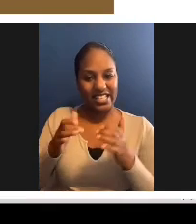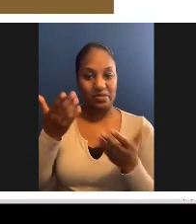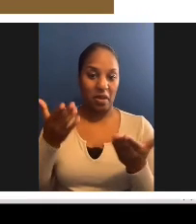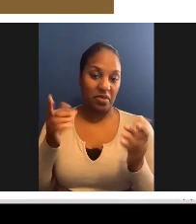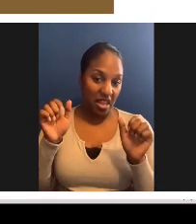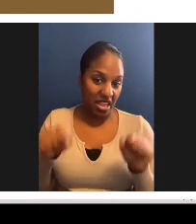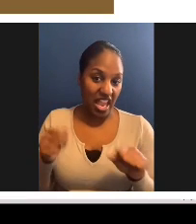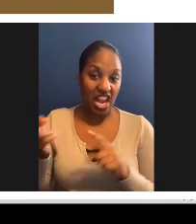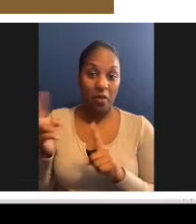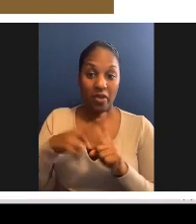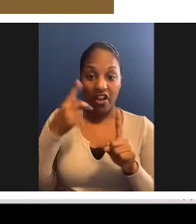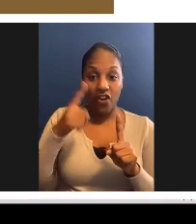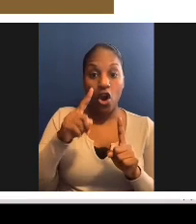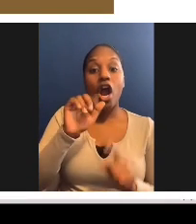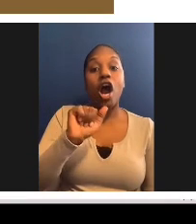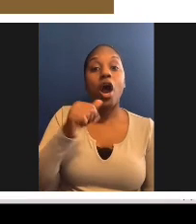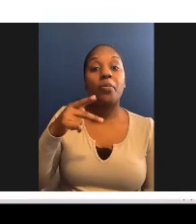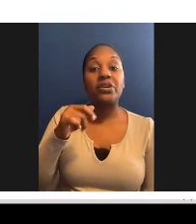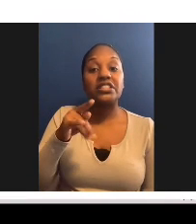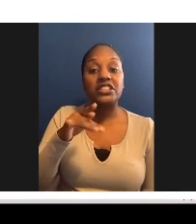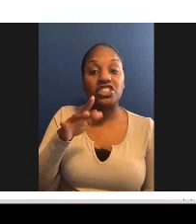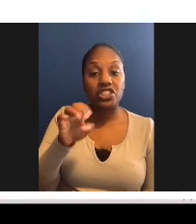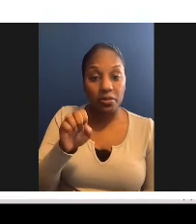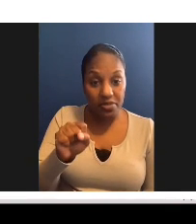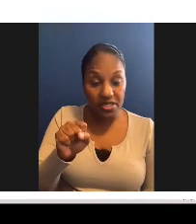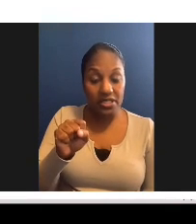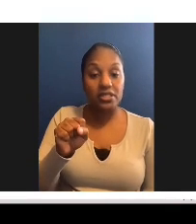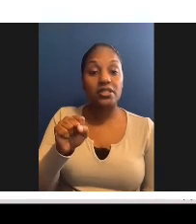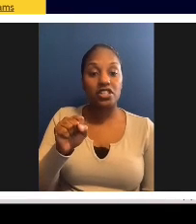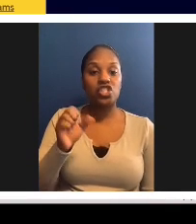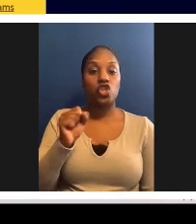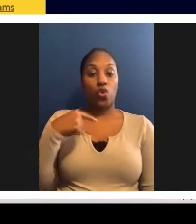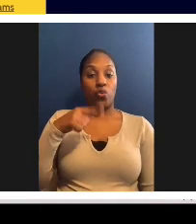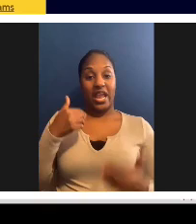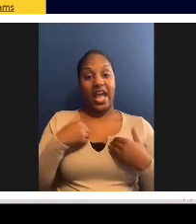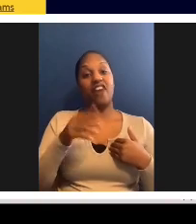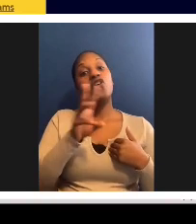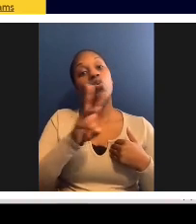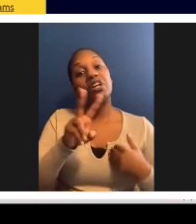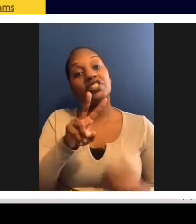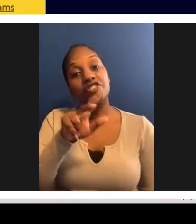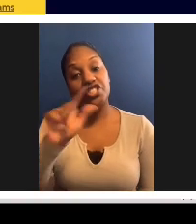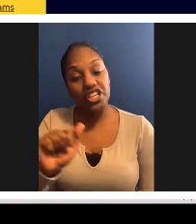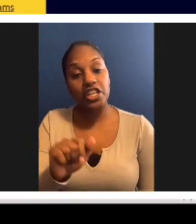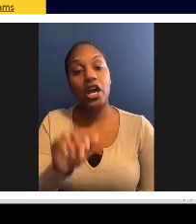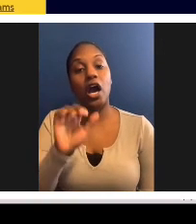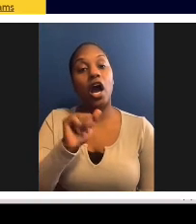can apply for an apprenticeship. So we have West Virginia apprenticeships.